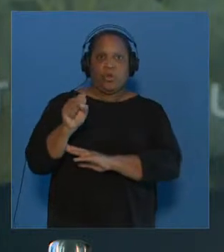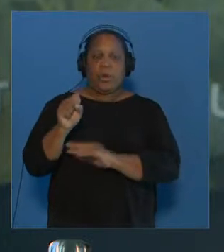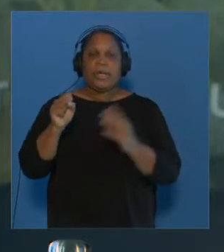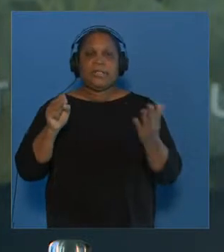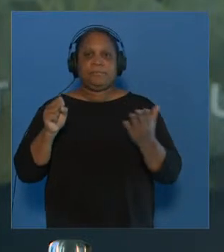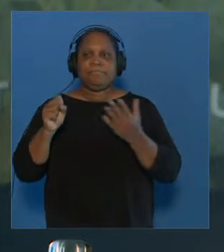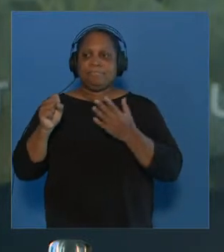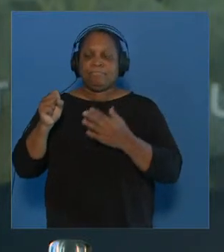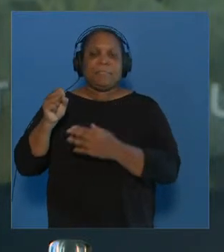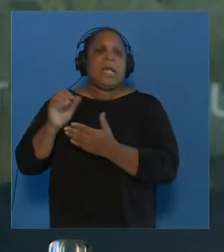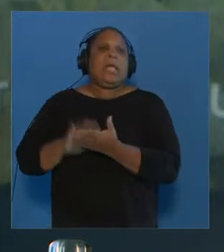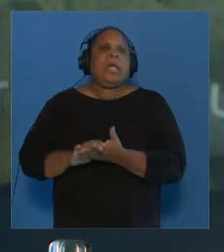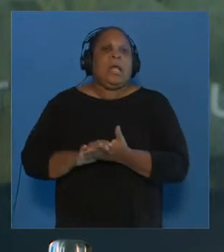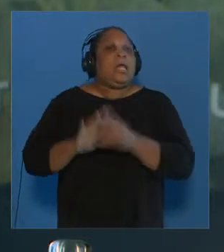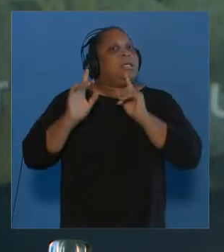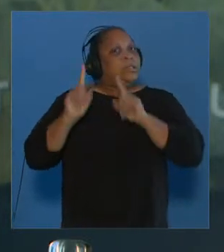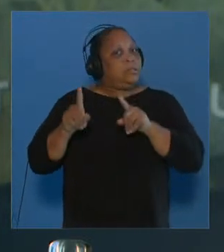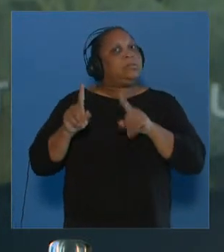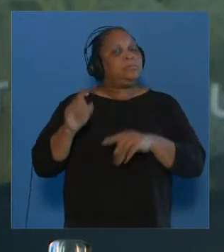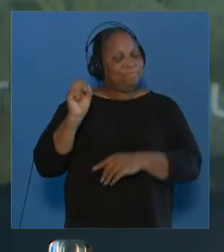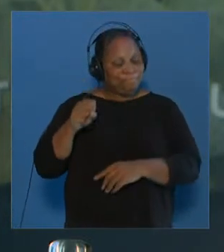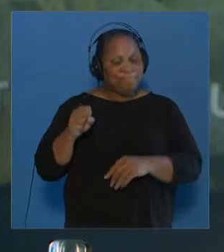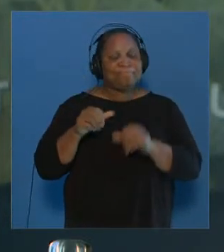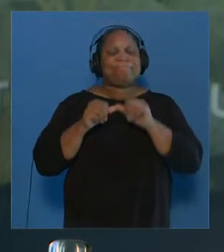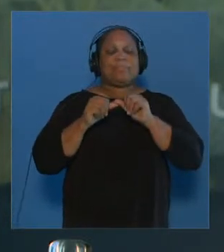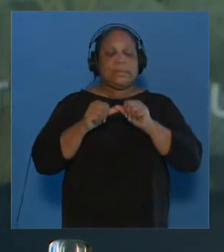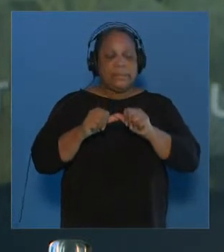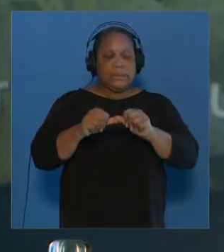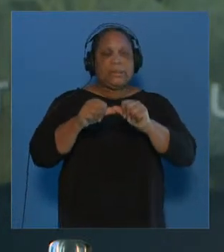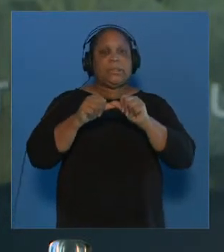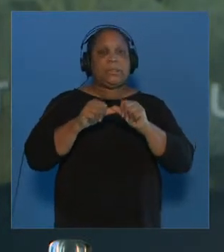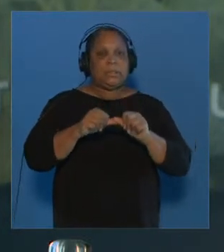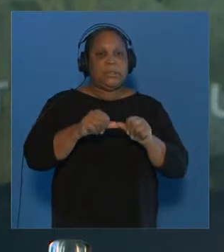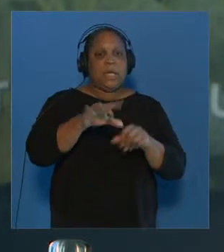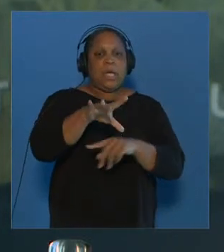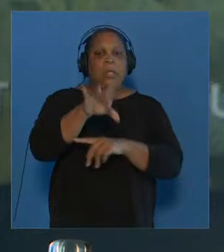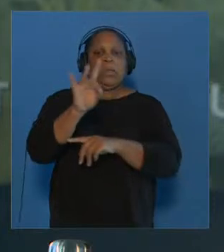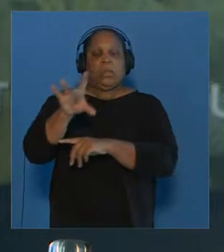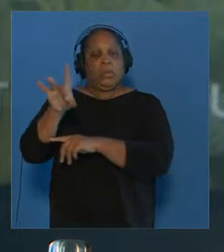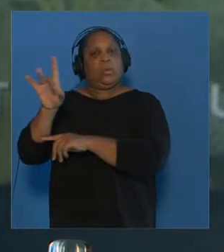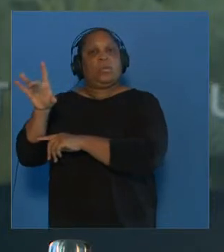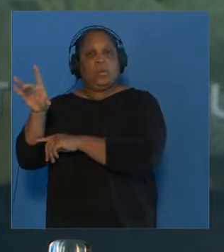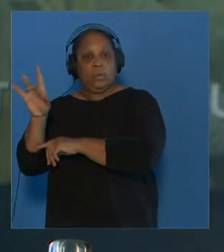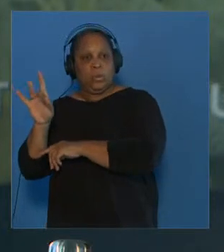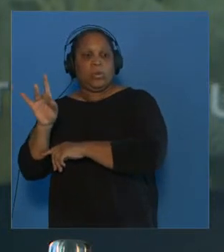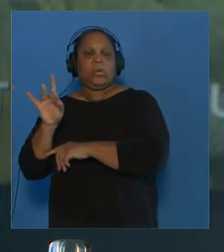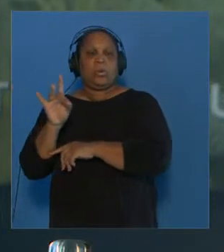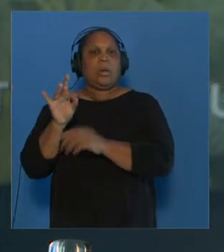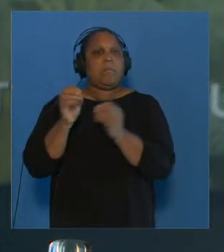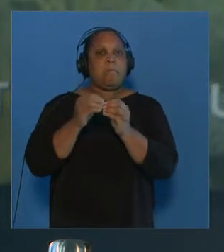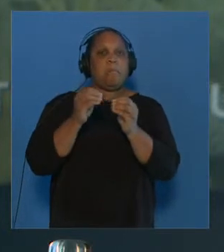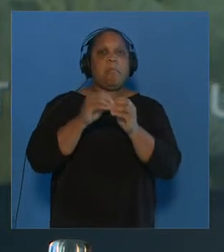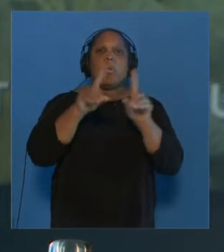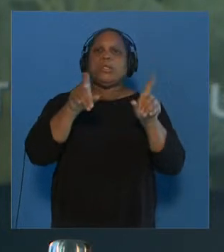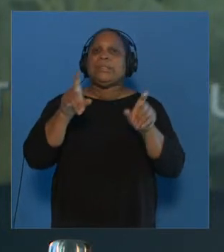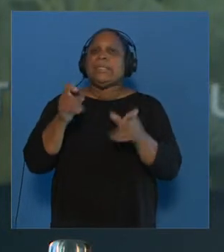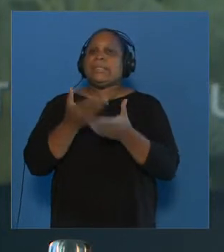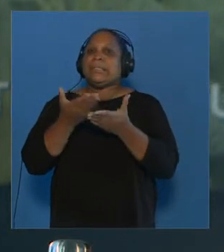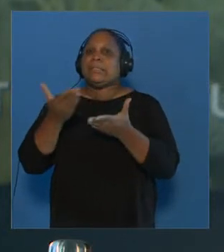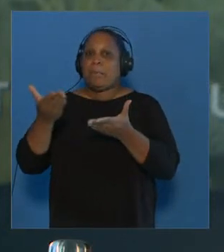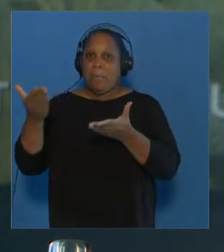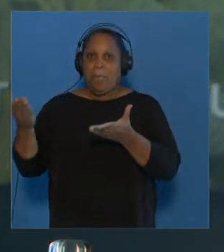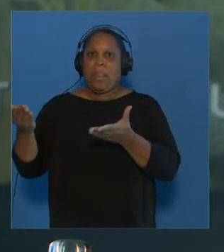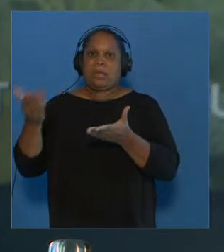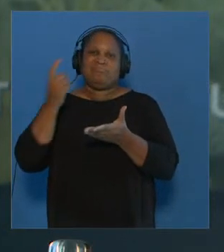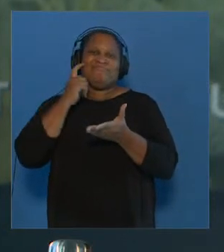We are, Jonathan, continuously securing and procuring more and more testing supplies.